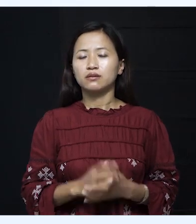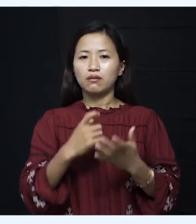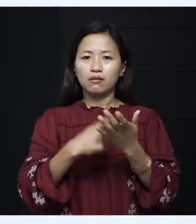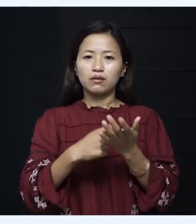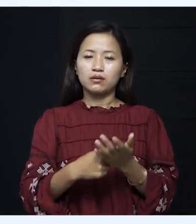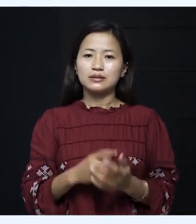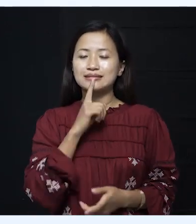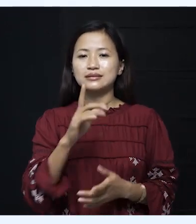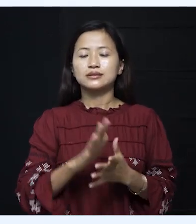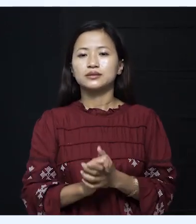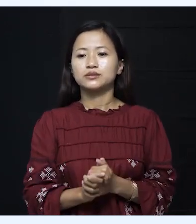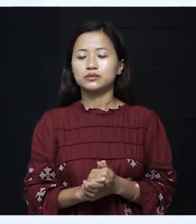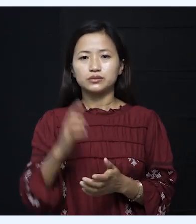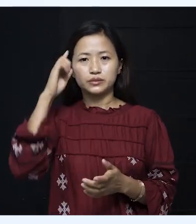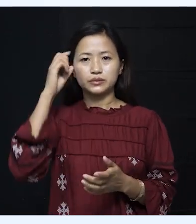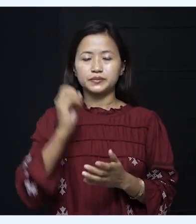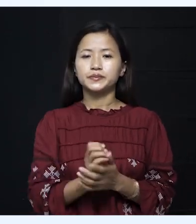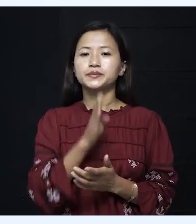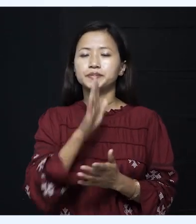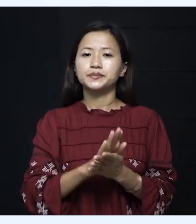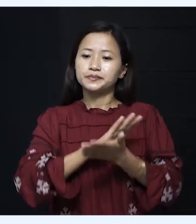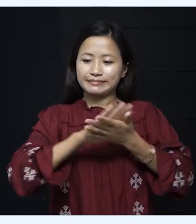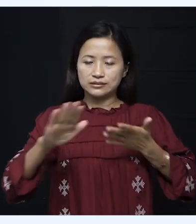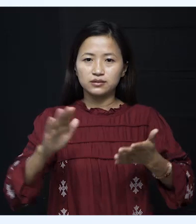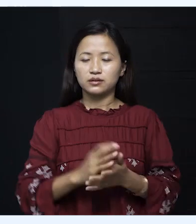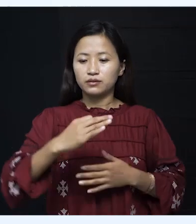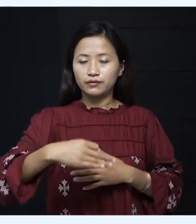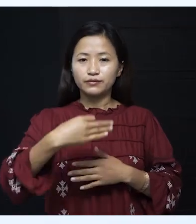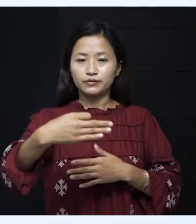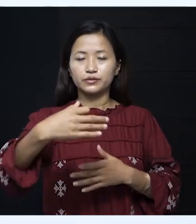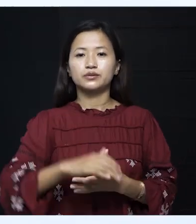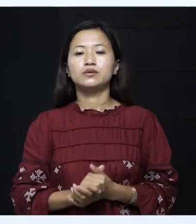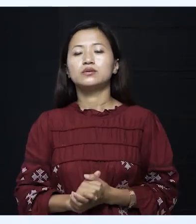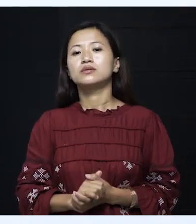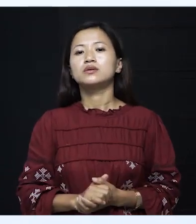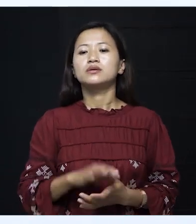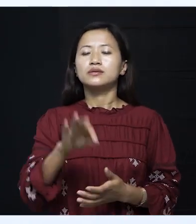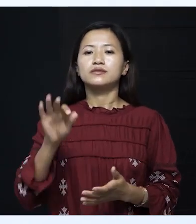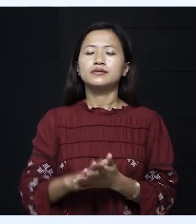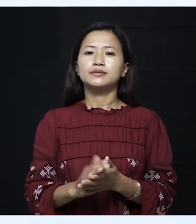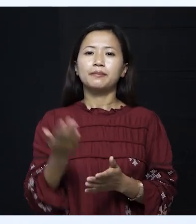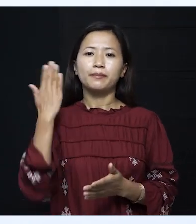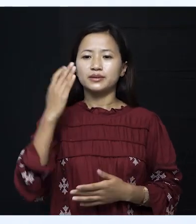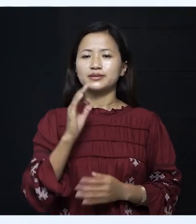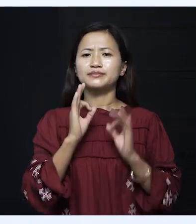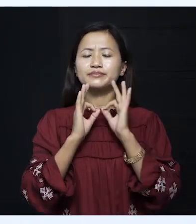Or we can also say to be completed in the future. So that's why you will find that we have past